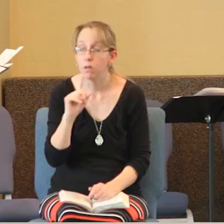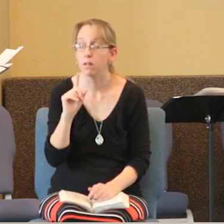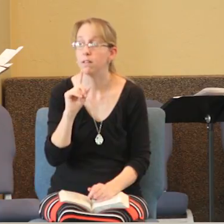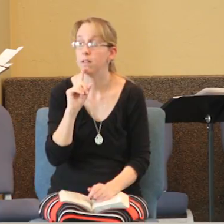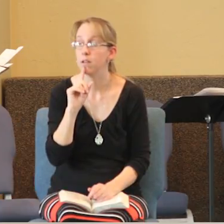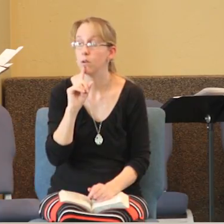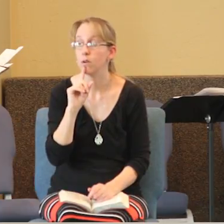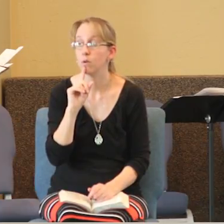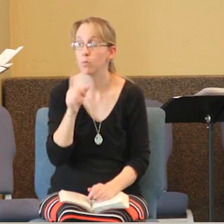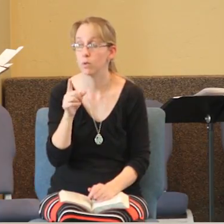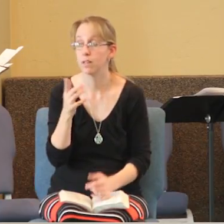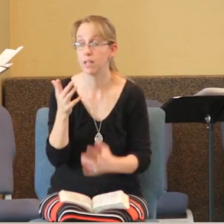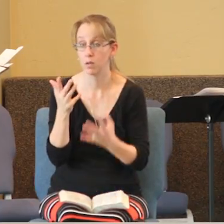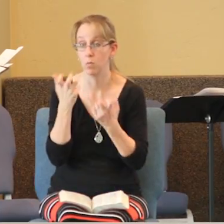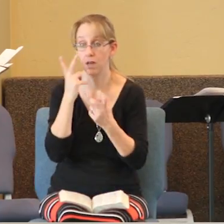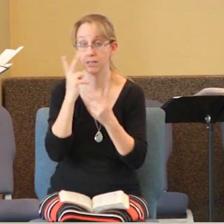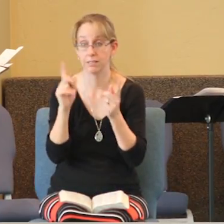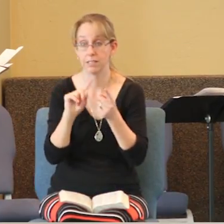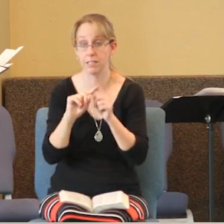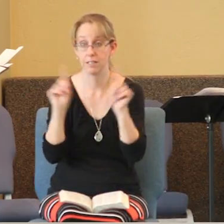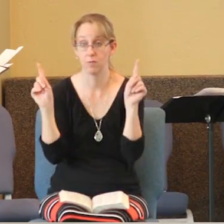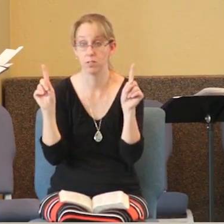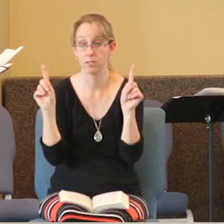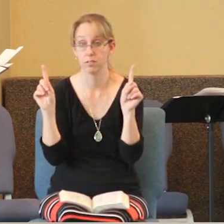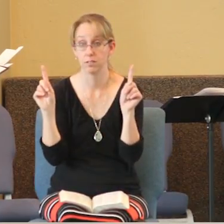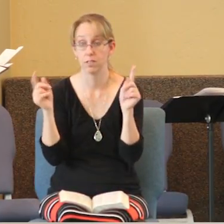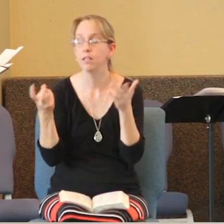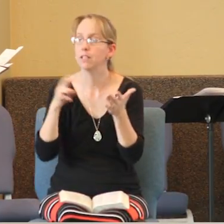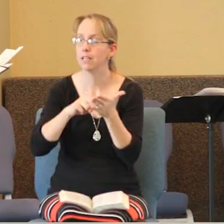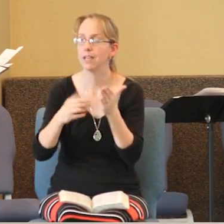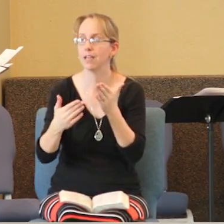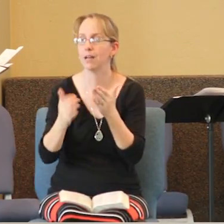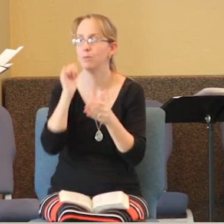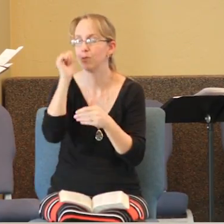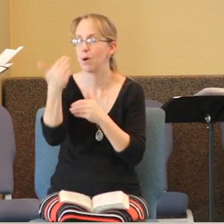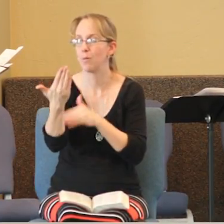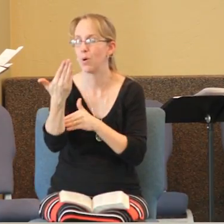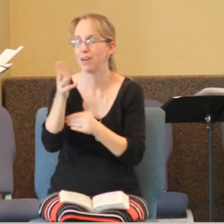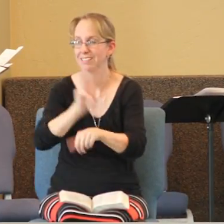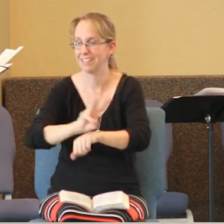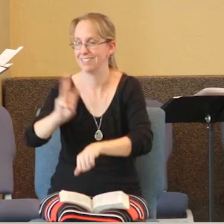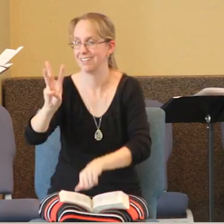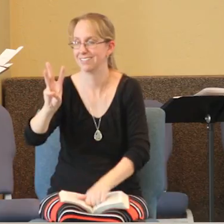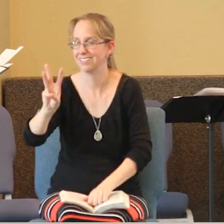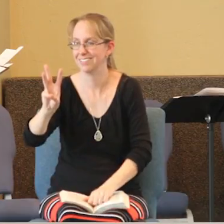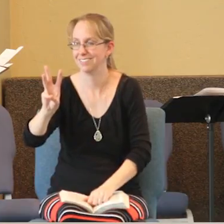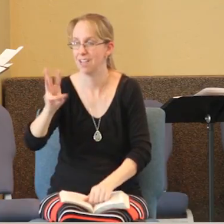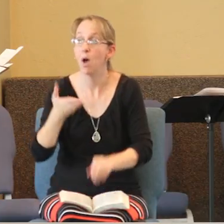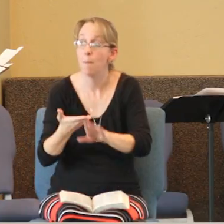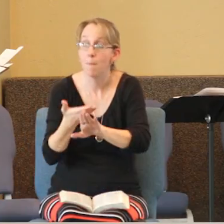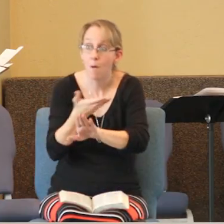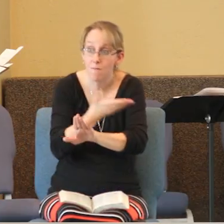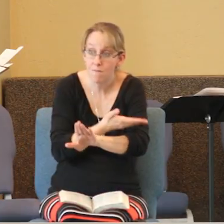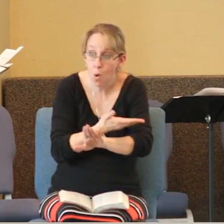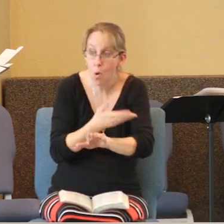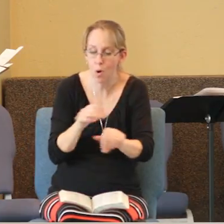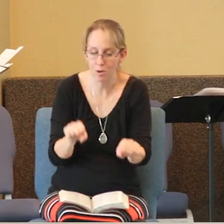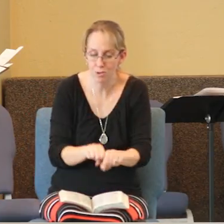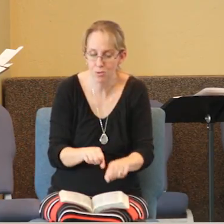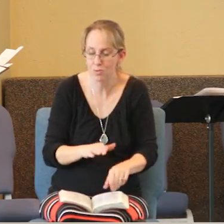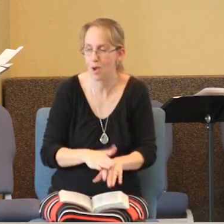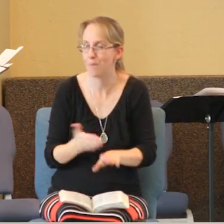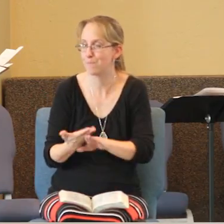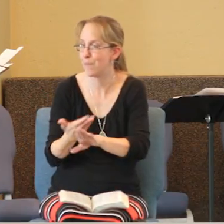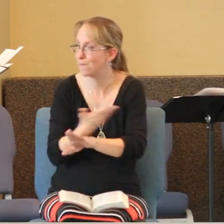That's what we get to do. And if you really, really, really want to see a difference, get